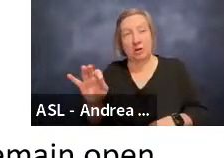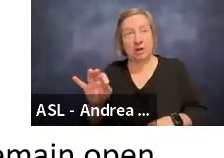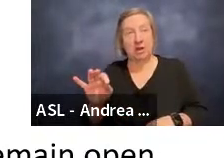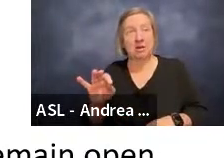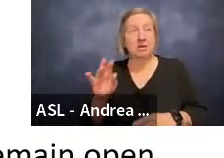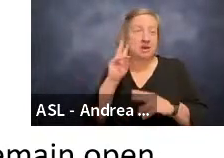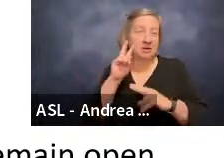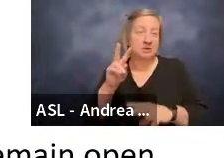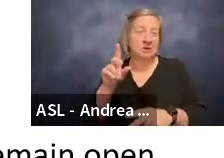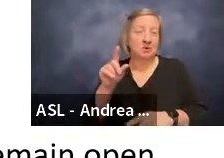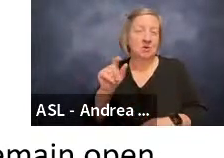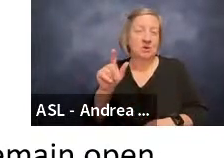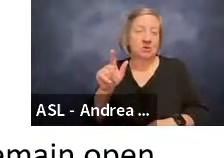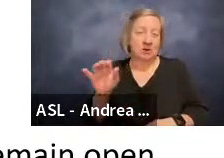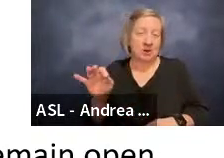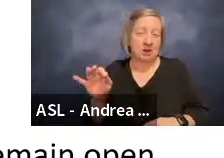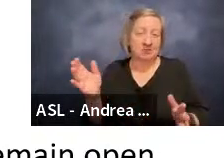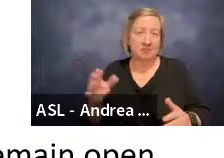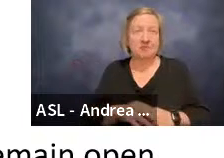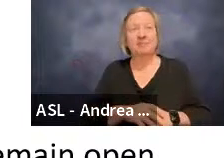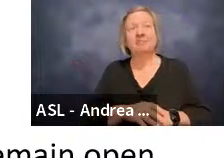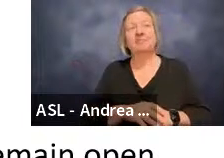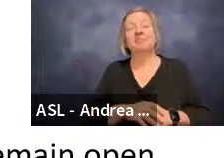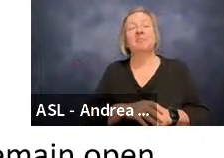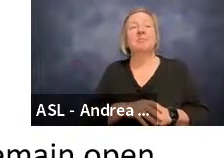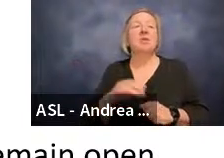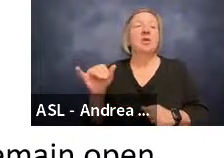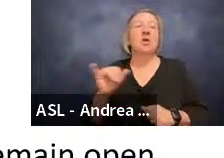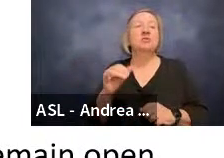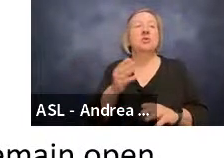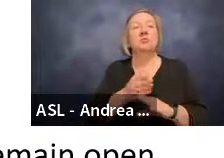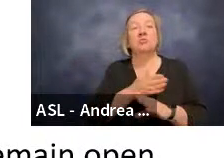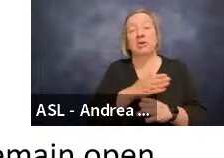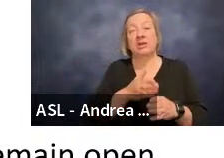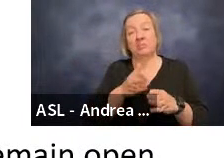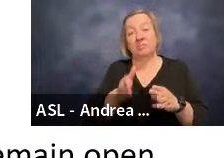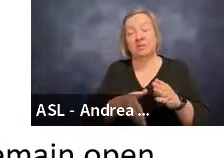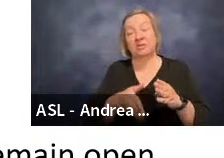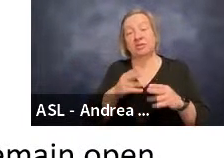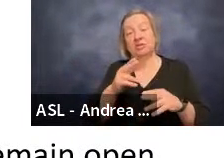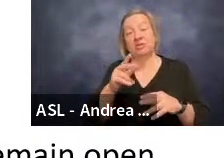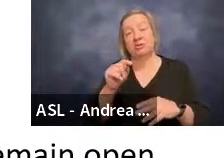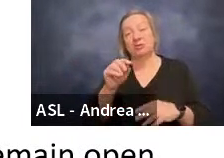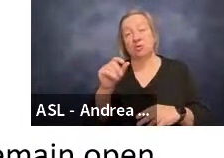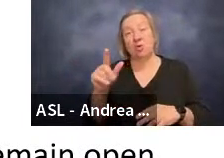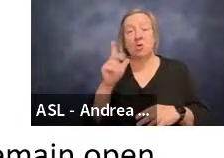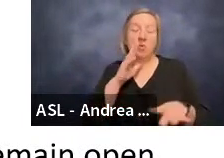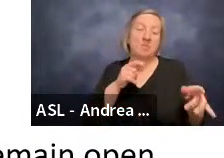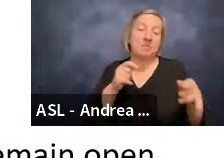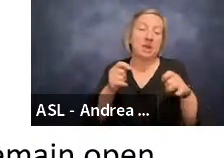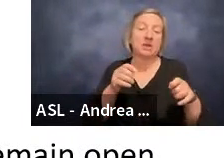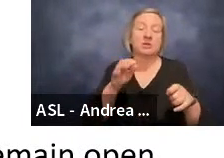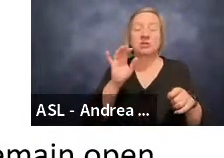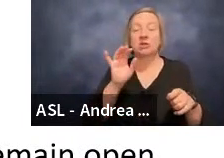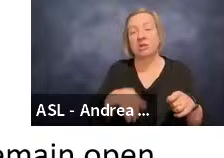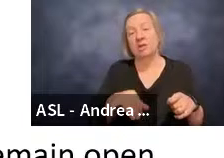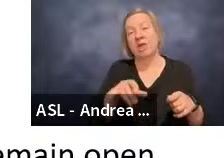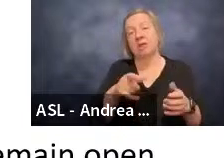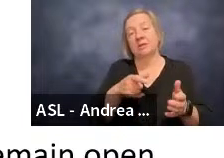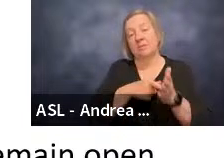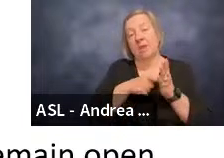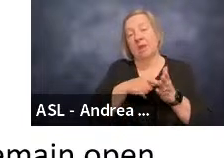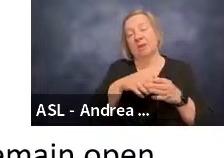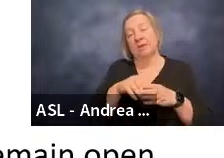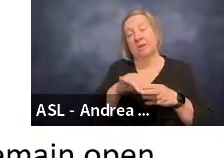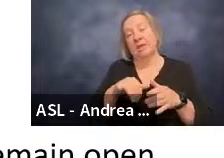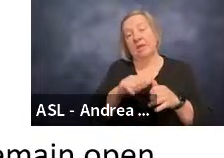anticipated to be in 2029. In addition, this pre-completion tolling will help manage demand through the corridor, recognizing that the